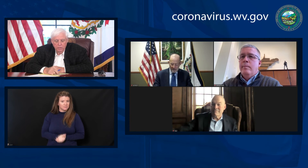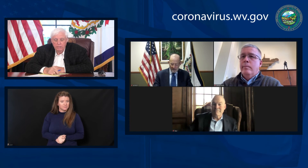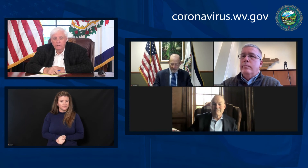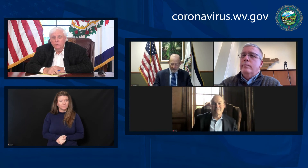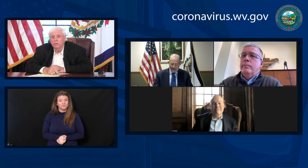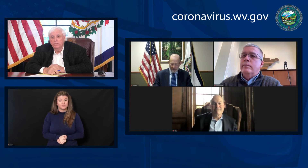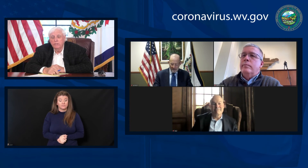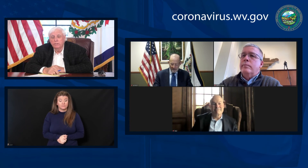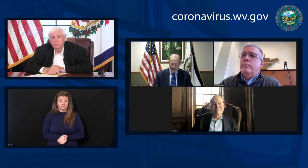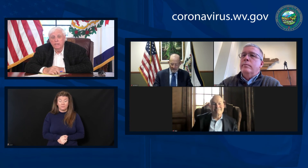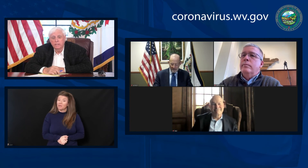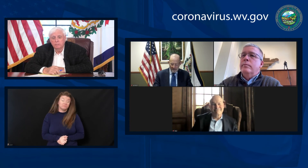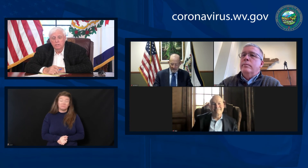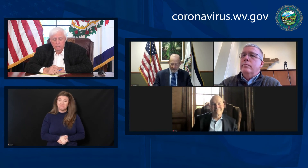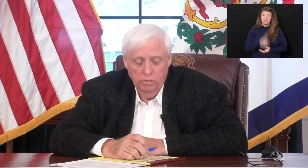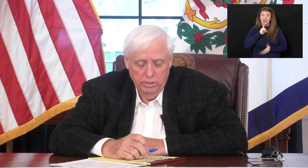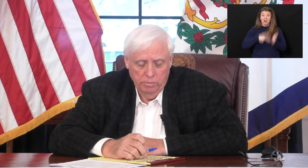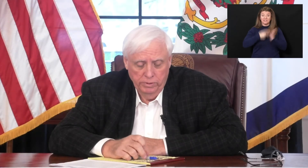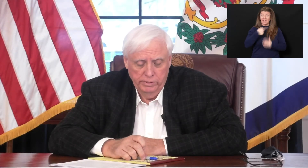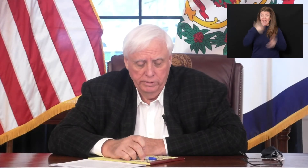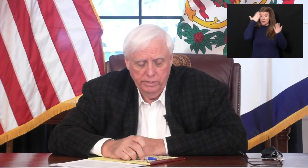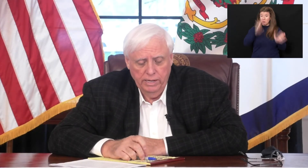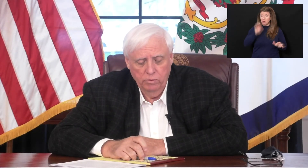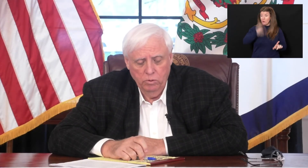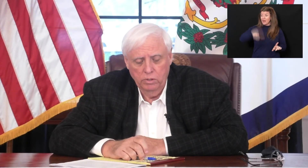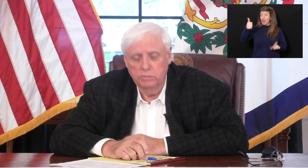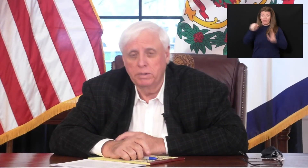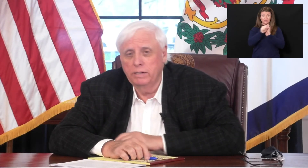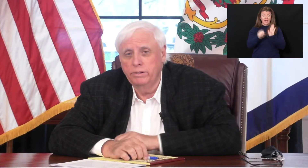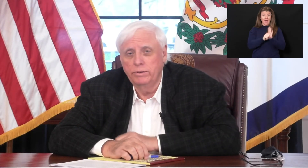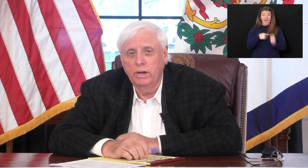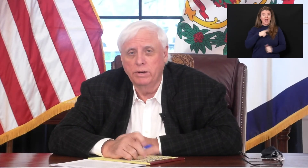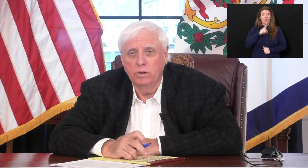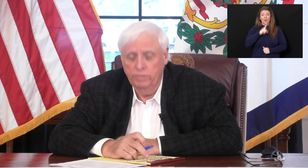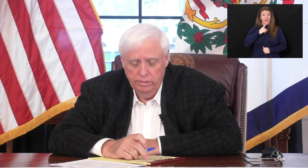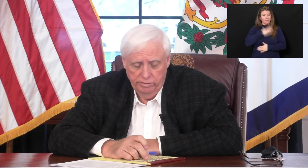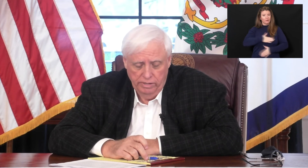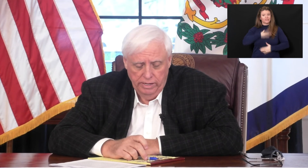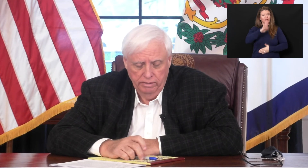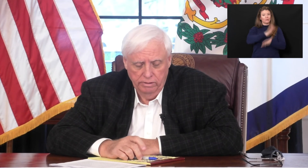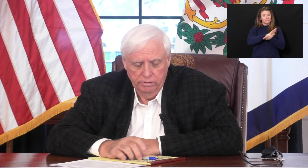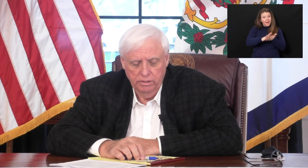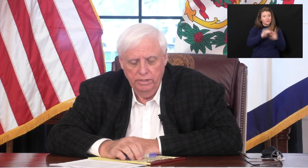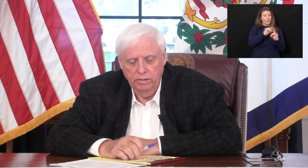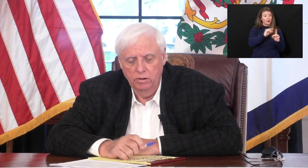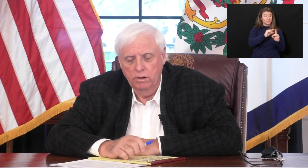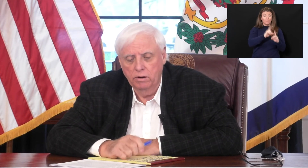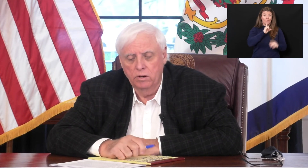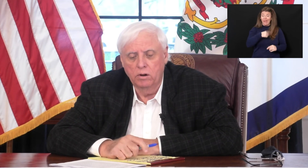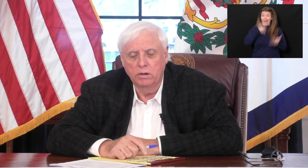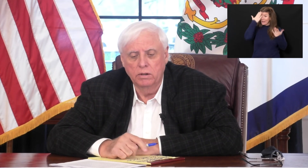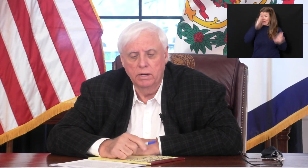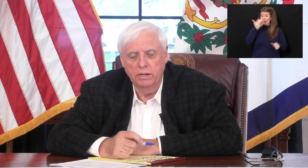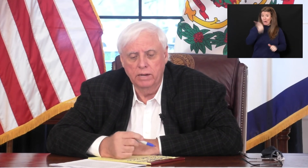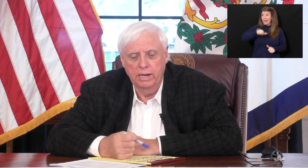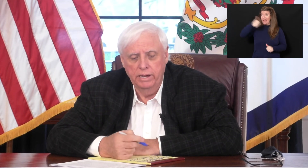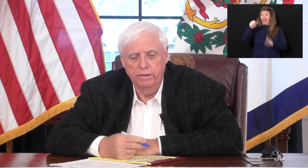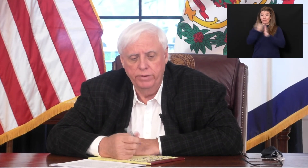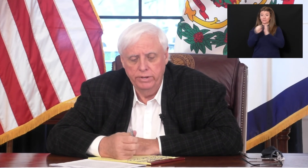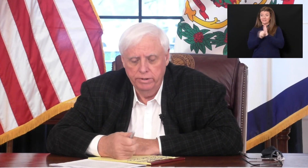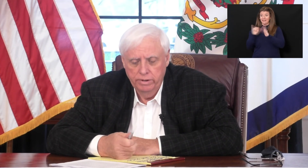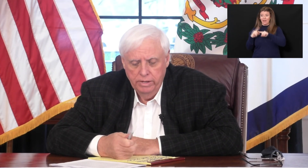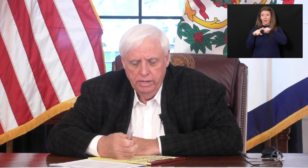Paul, I don't know of any other state, and I really appreciate your kind words, but I do not know of another state that is leaning on our Guard like I